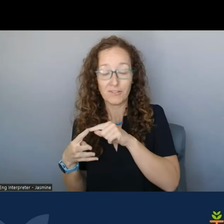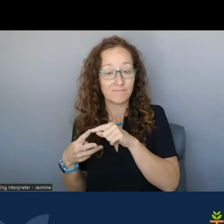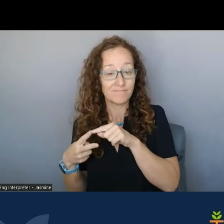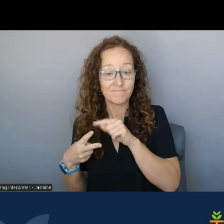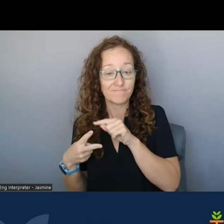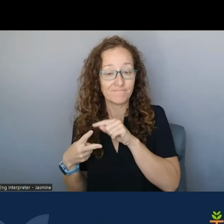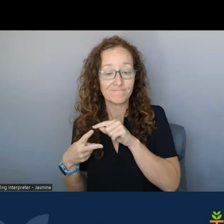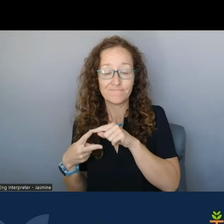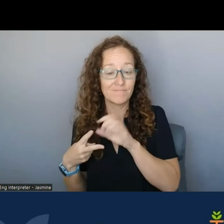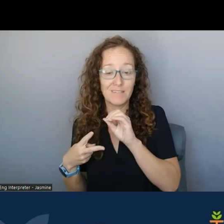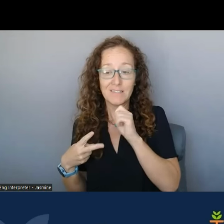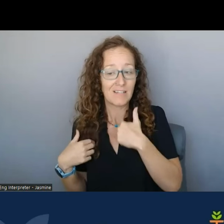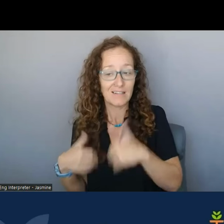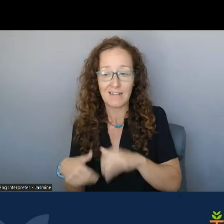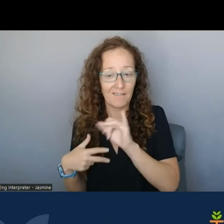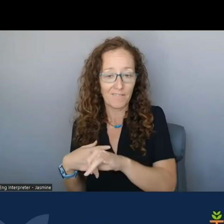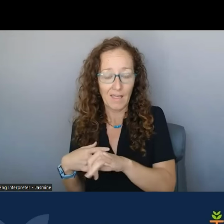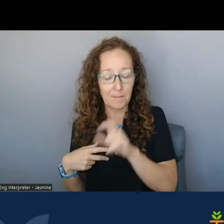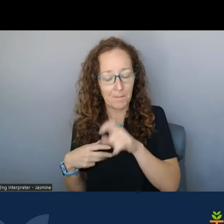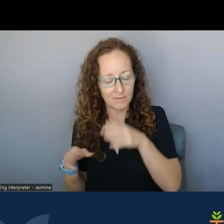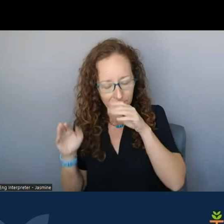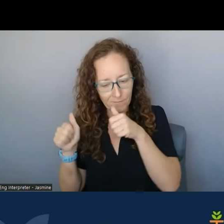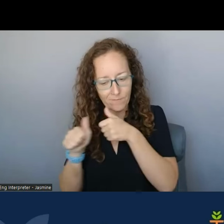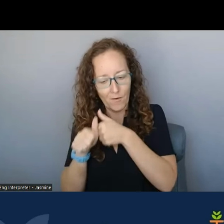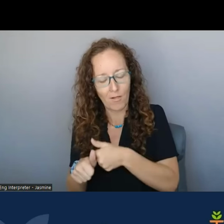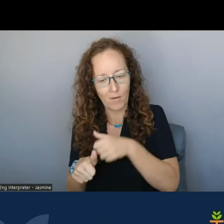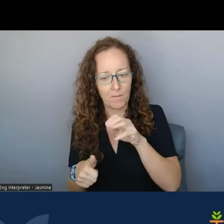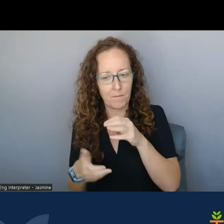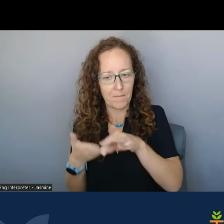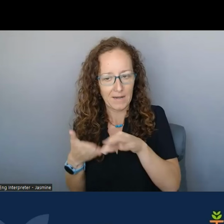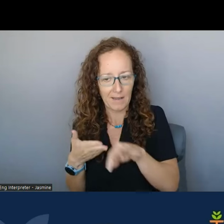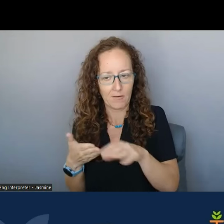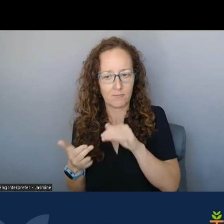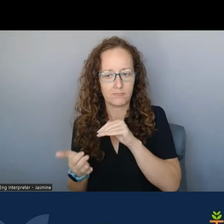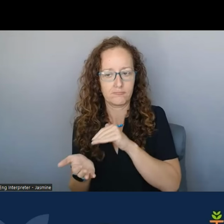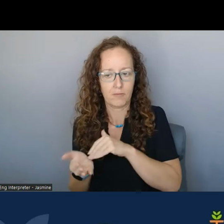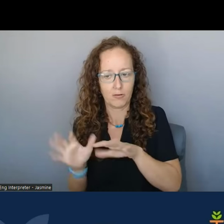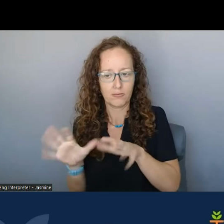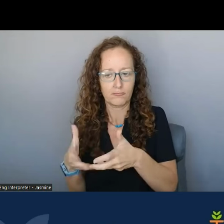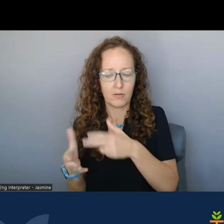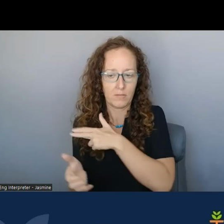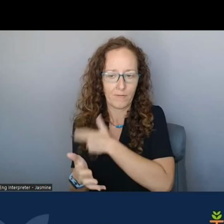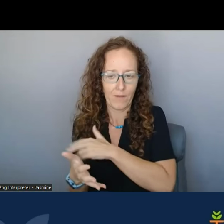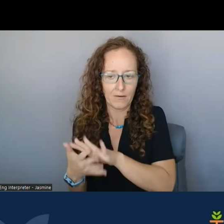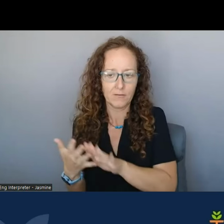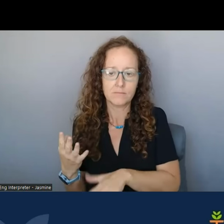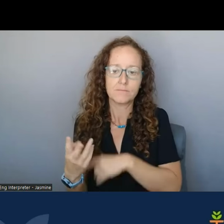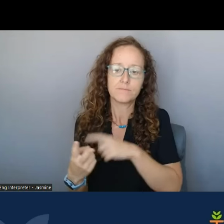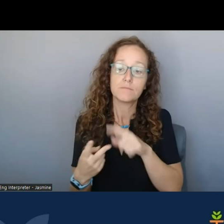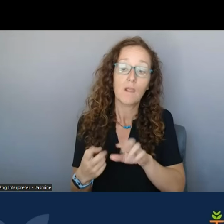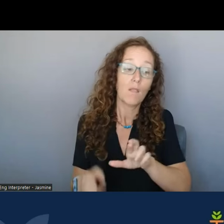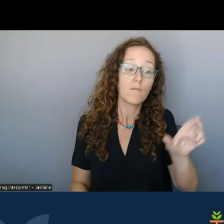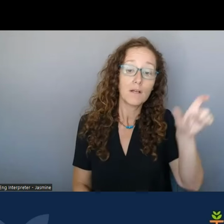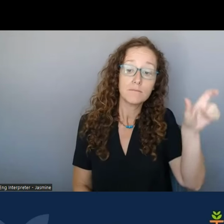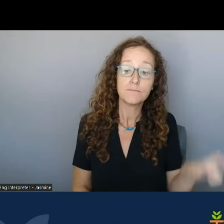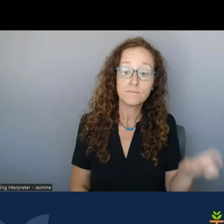networks. On the right there is Medicare cost plans. So it's not part of Part C, but I'm going to put it out there because